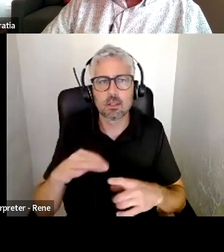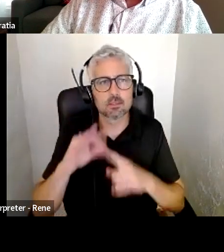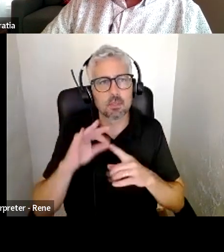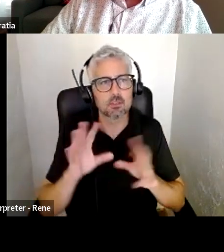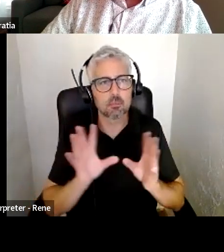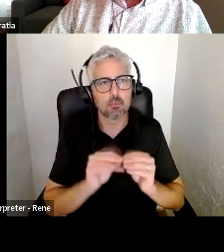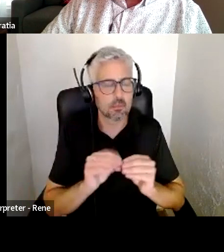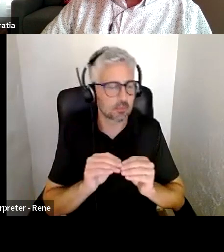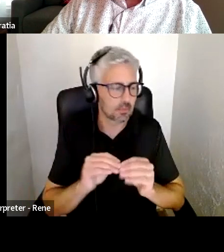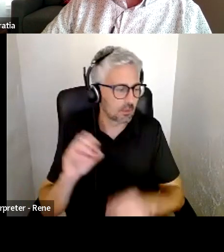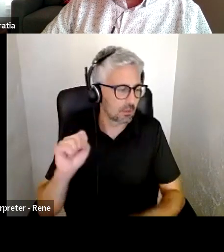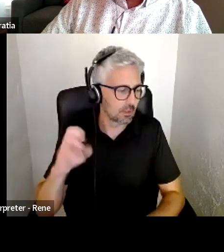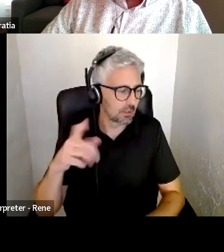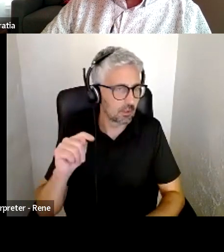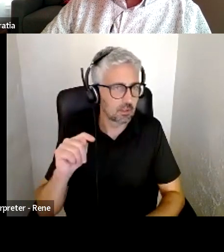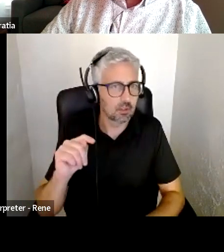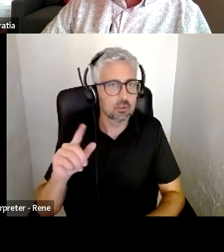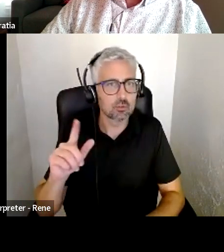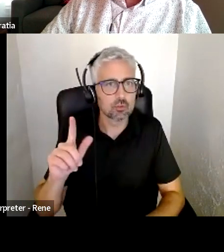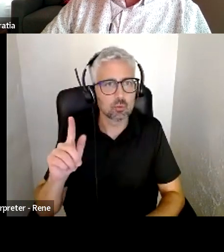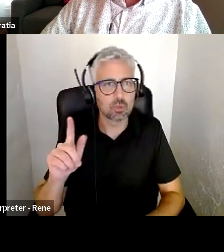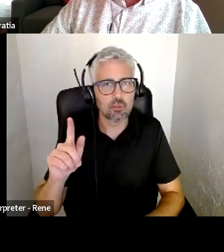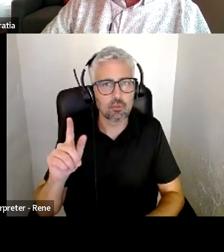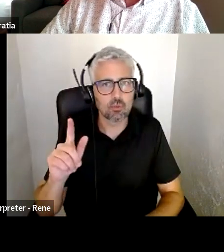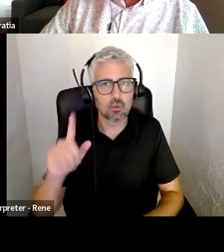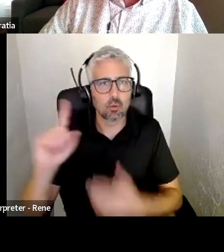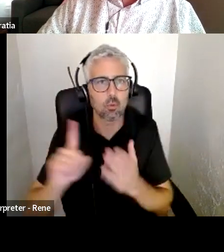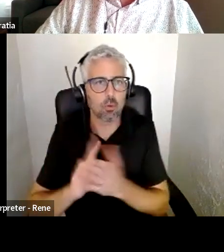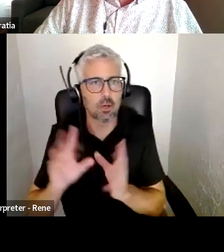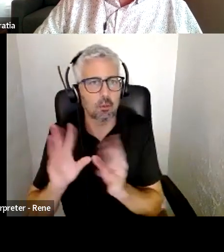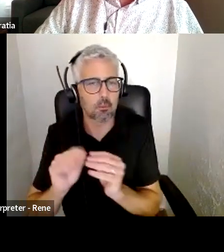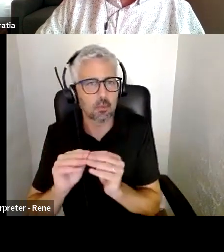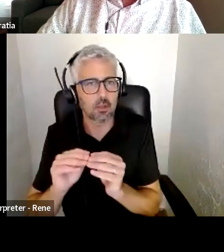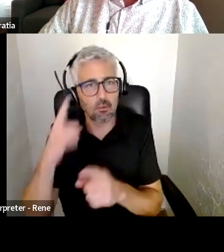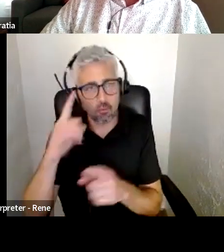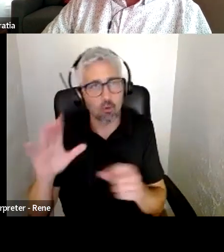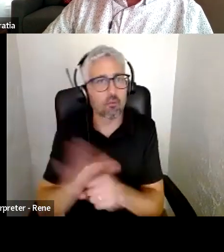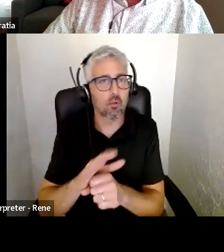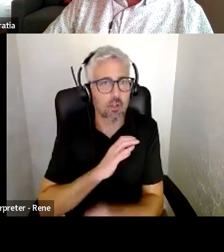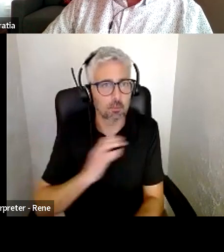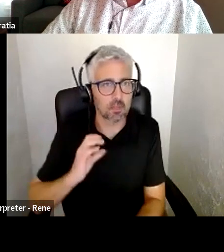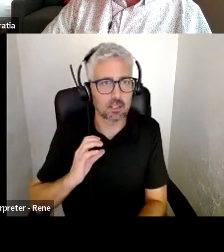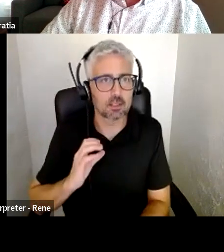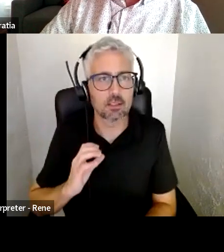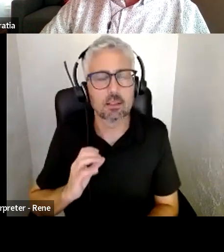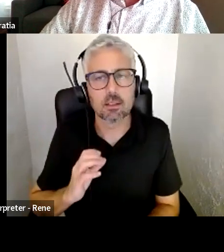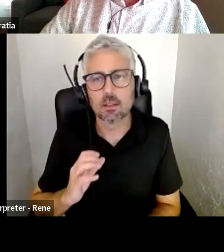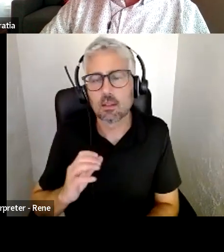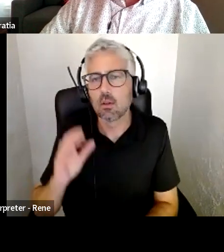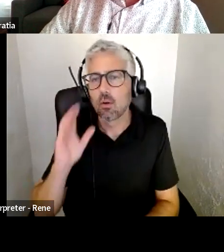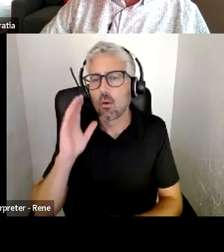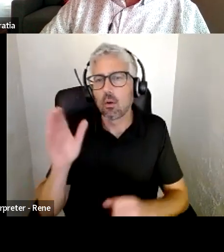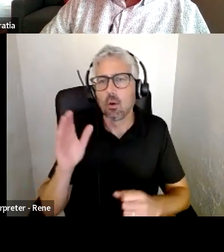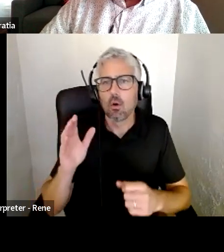meeting on September 21st. It will be just a 1 hour meeting, but this is for the full committee, where we're going to be taking on